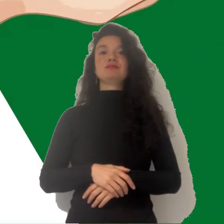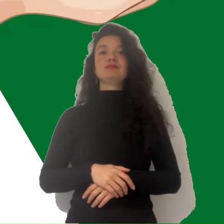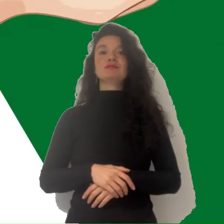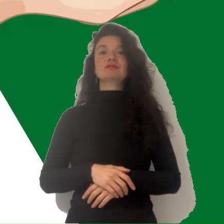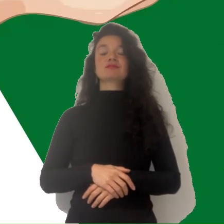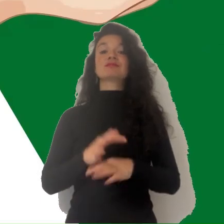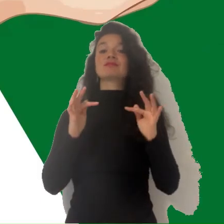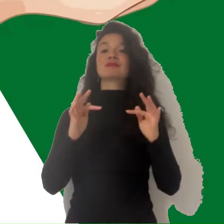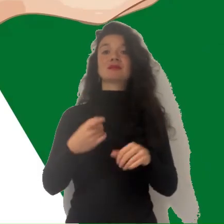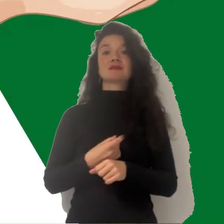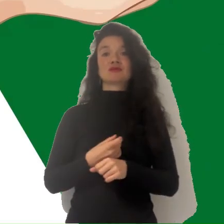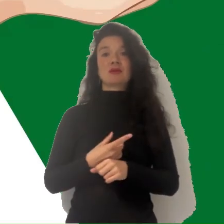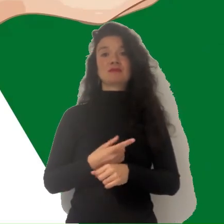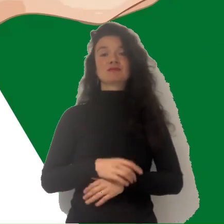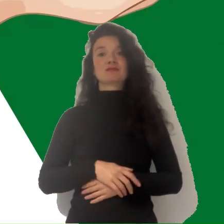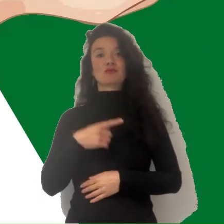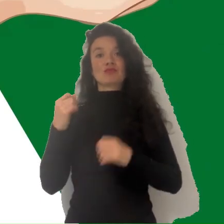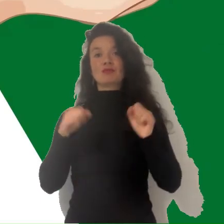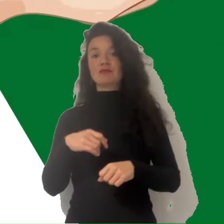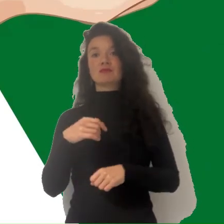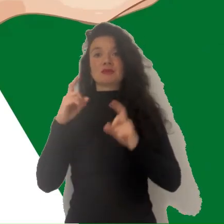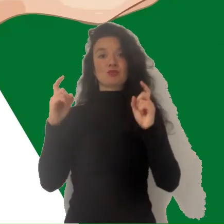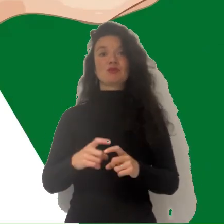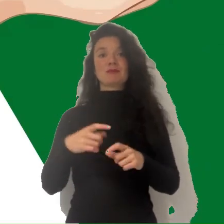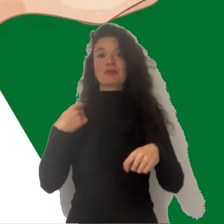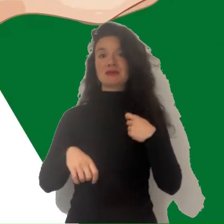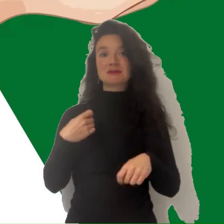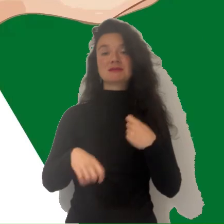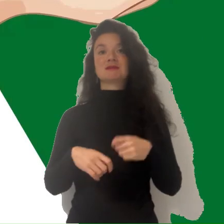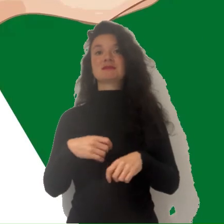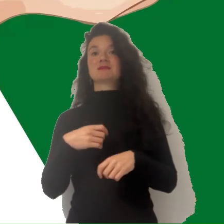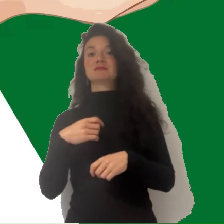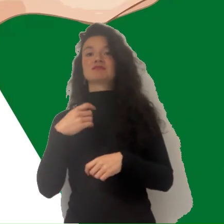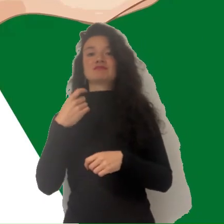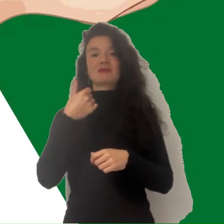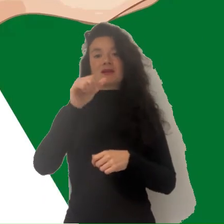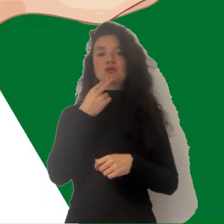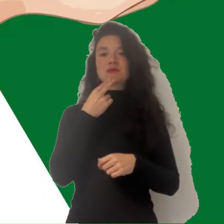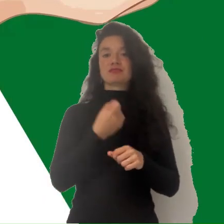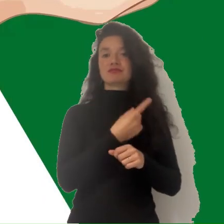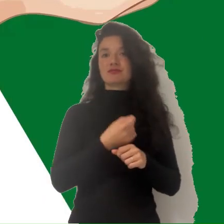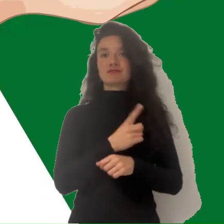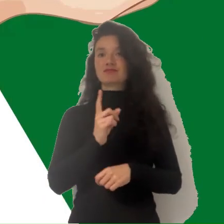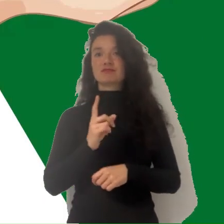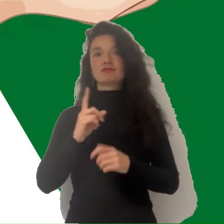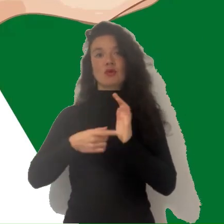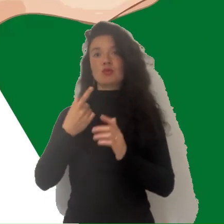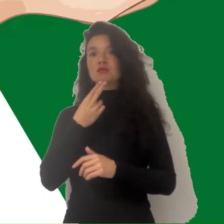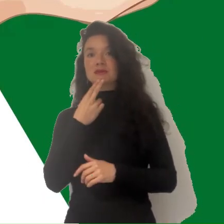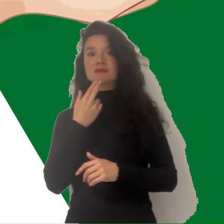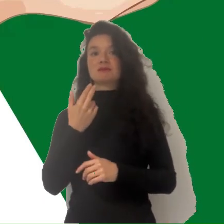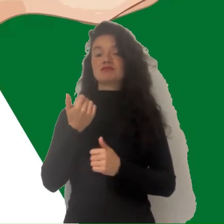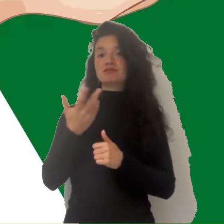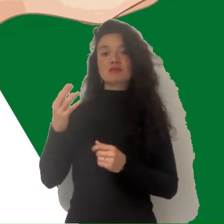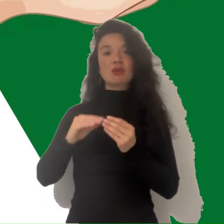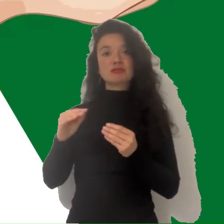we mentioned before. About transport, we can walk rather than taking a car to go somewhere. We can